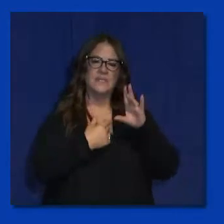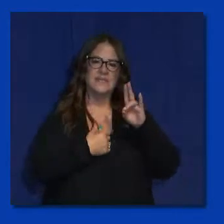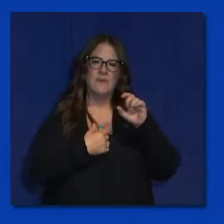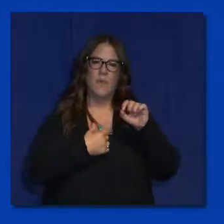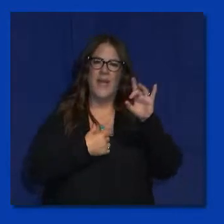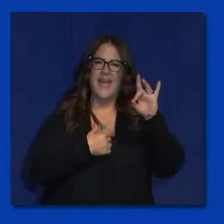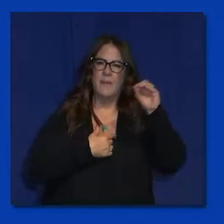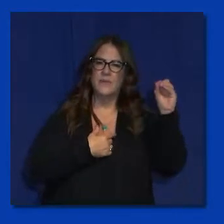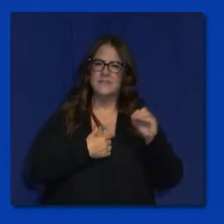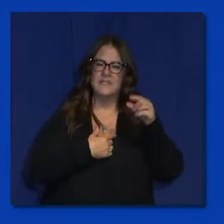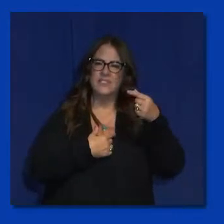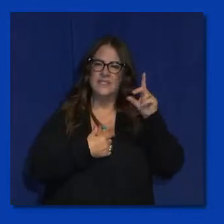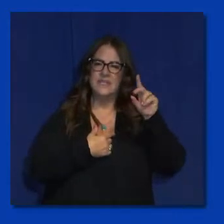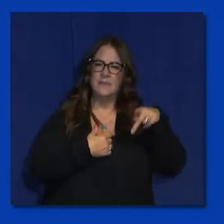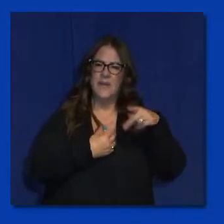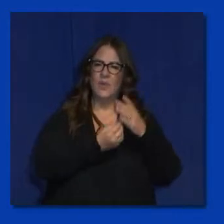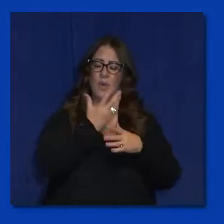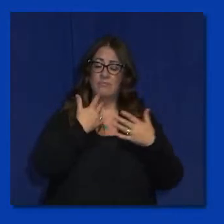GDP growth.